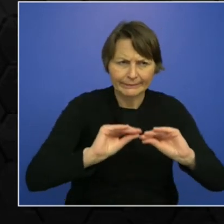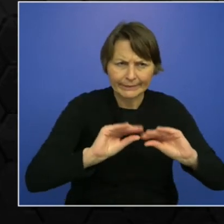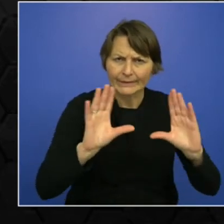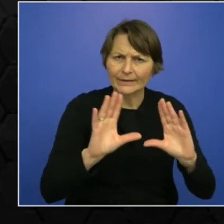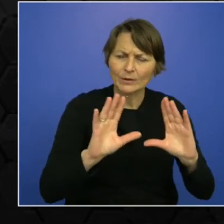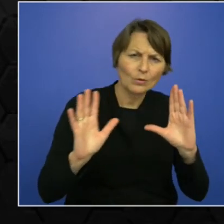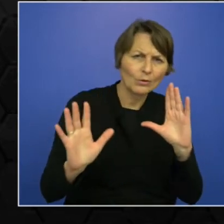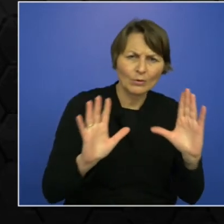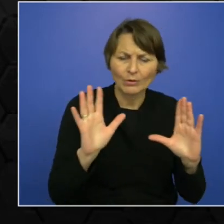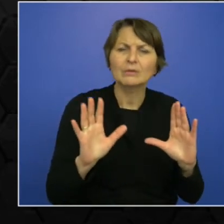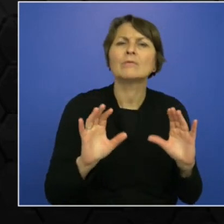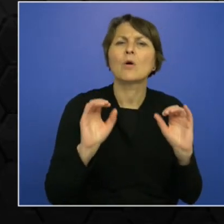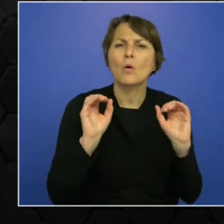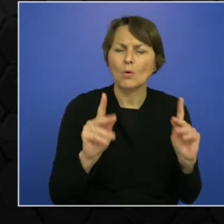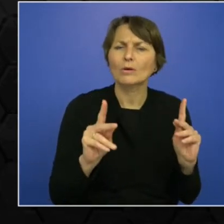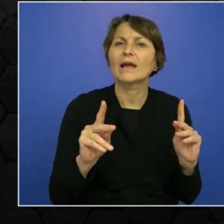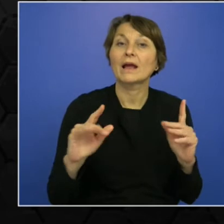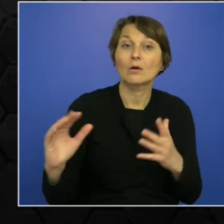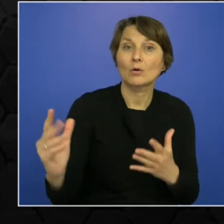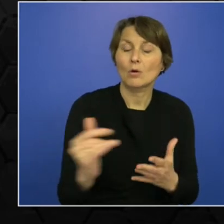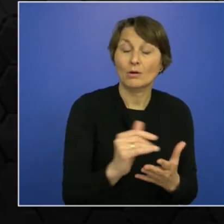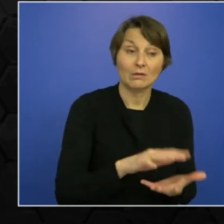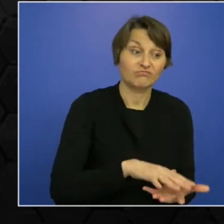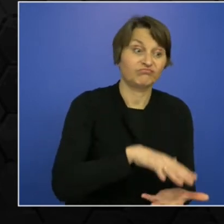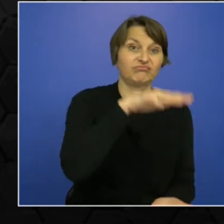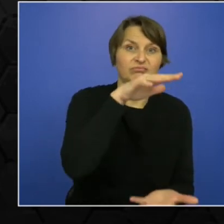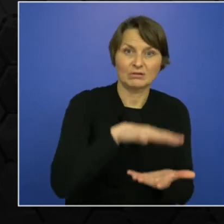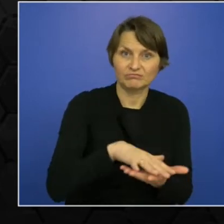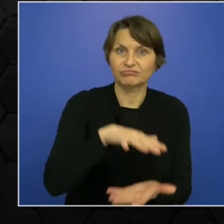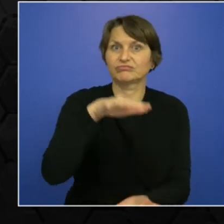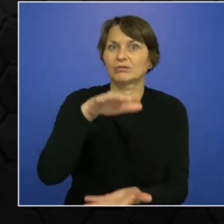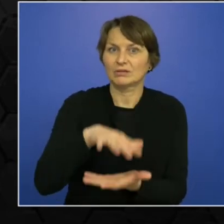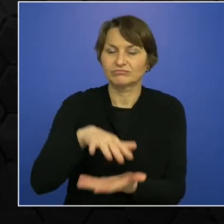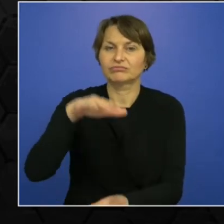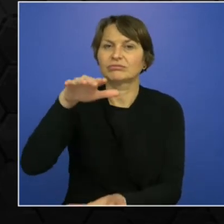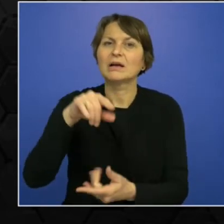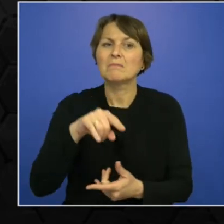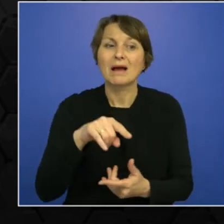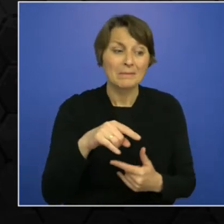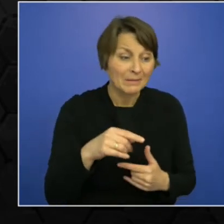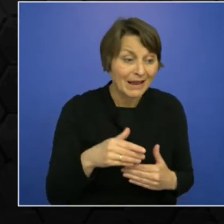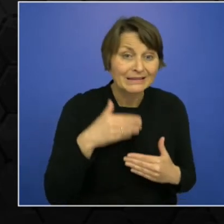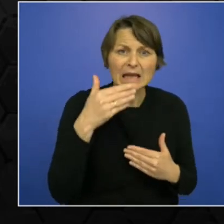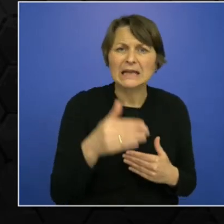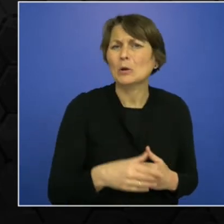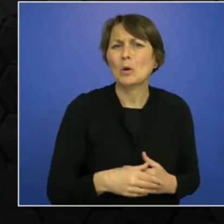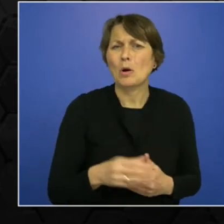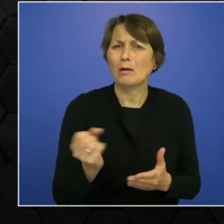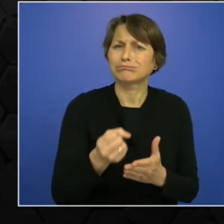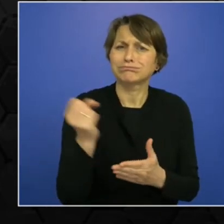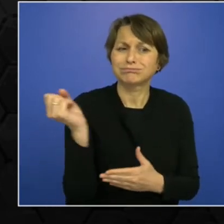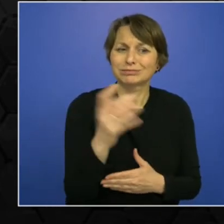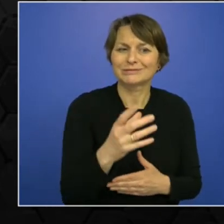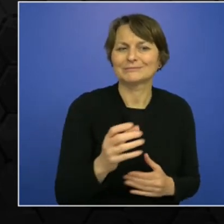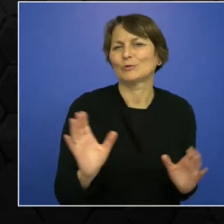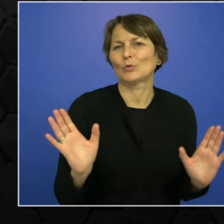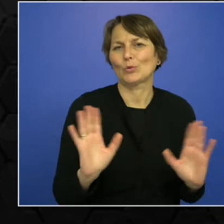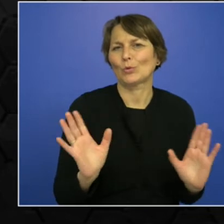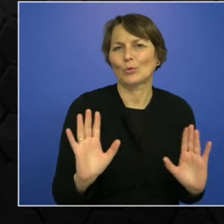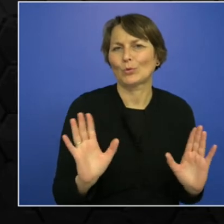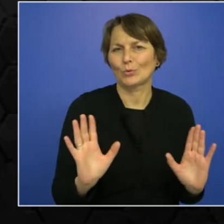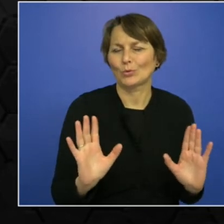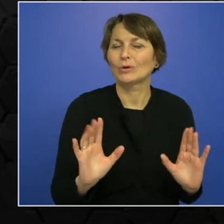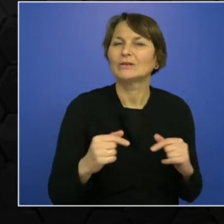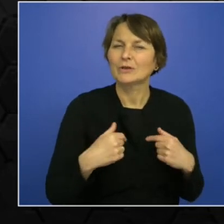the pitfall of collecting a lot of data that in the end we'll not be able to use because we cannot make any sense of it, or maybe there are